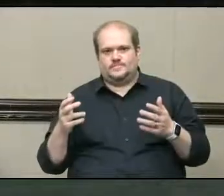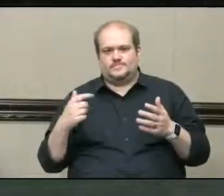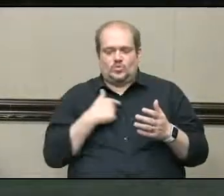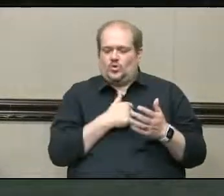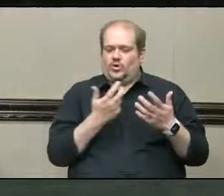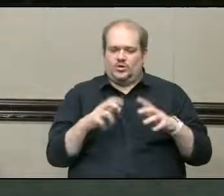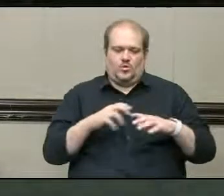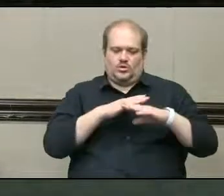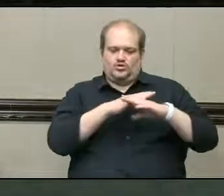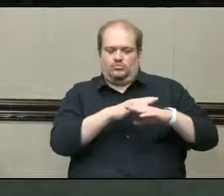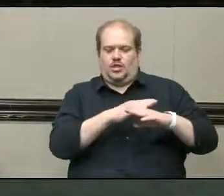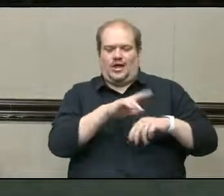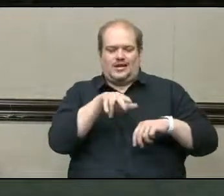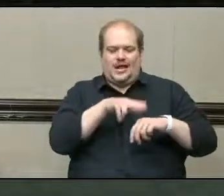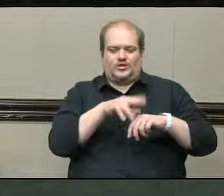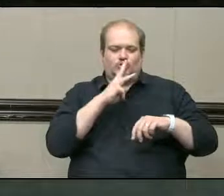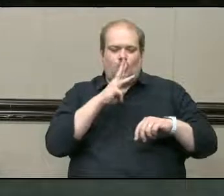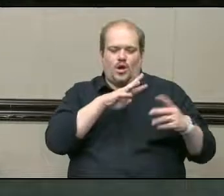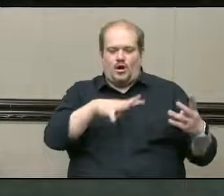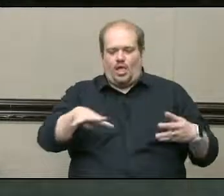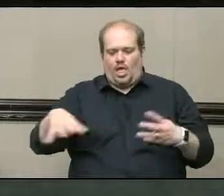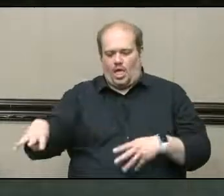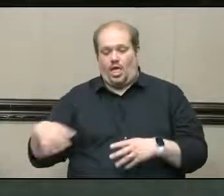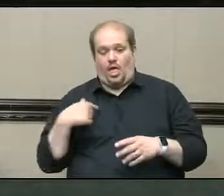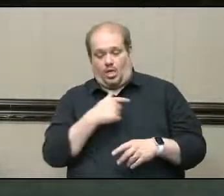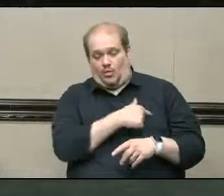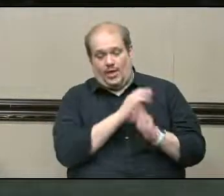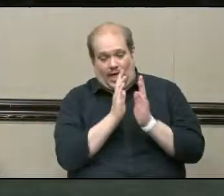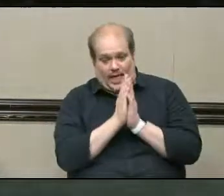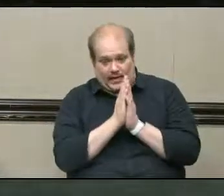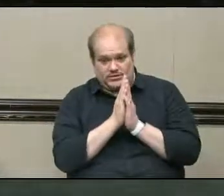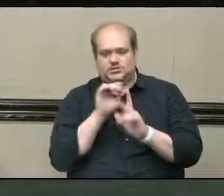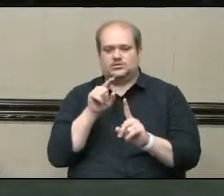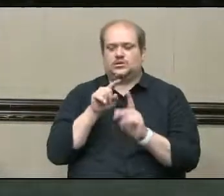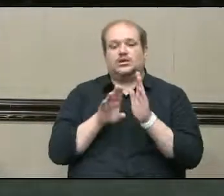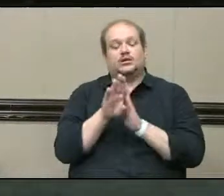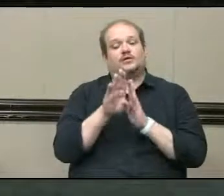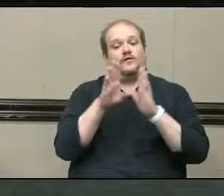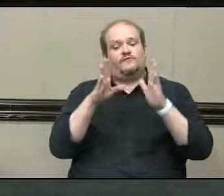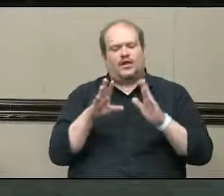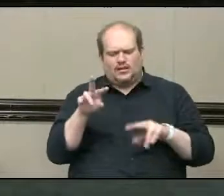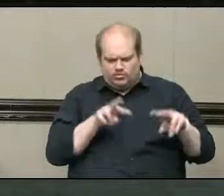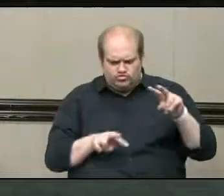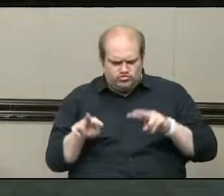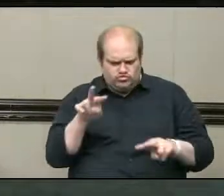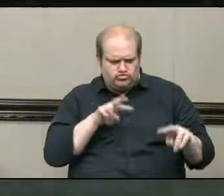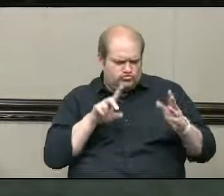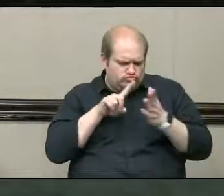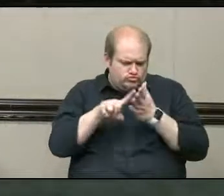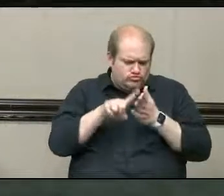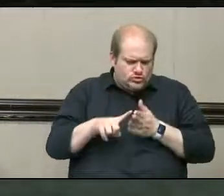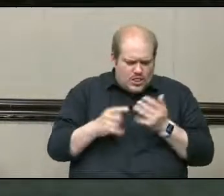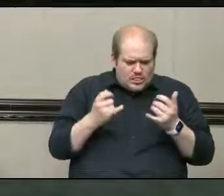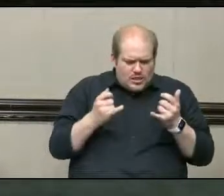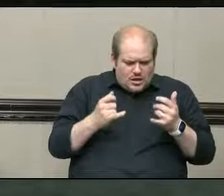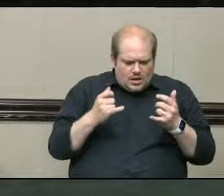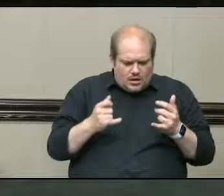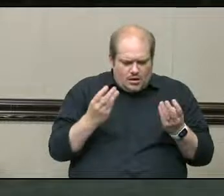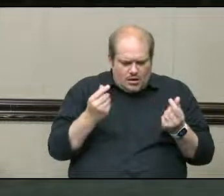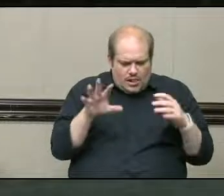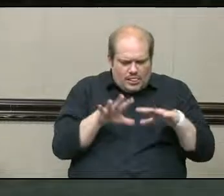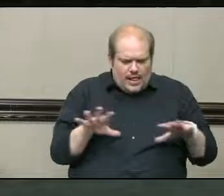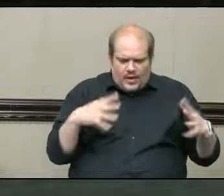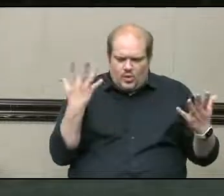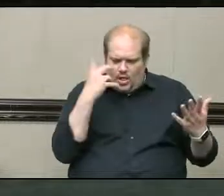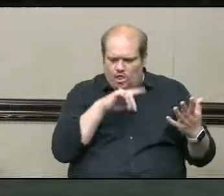flooded. So what we're asking for here is the developer to look at the existing conditions of their